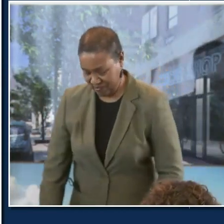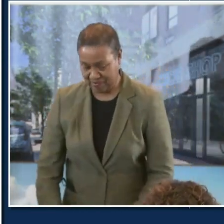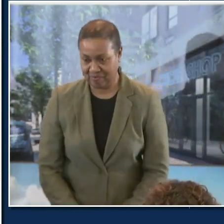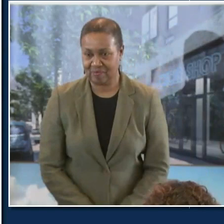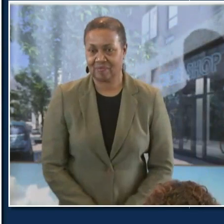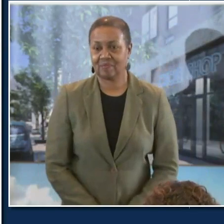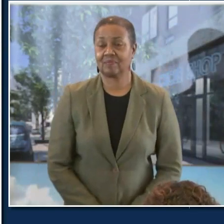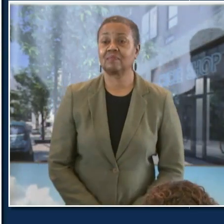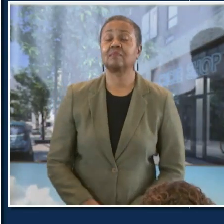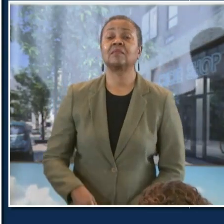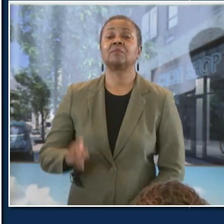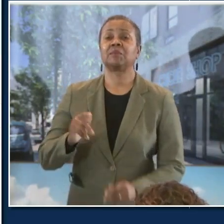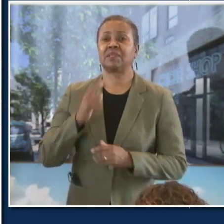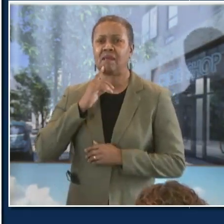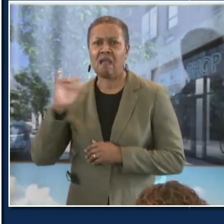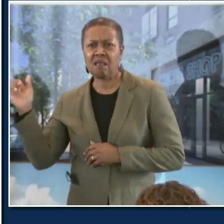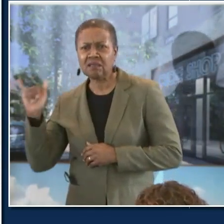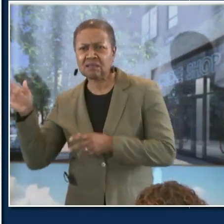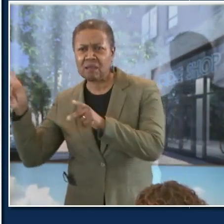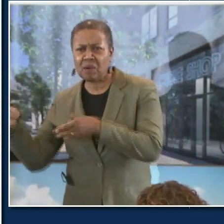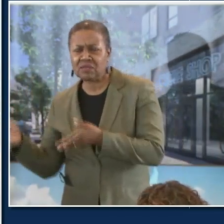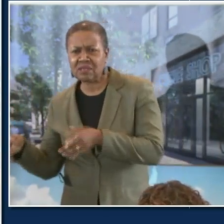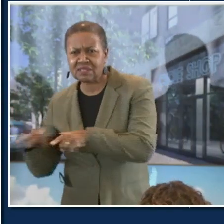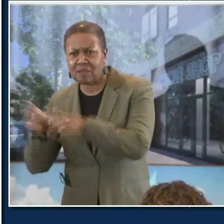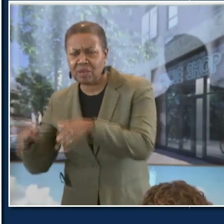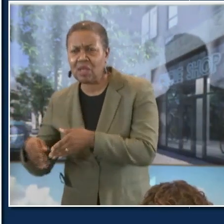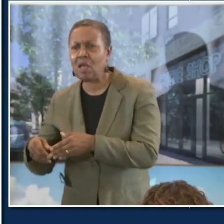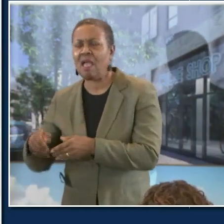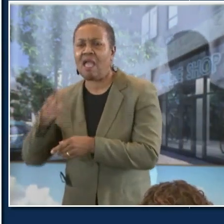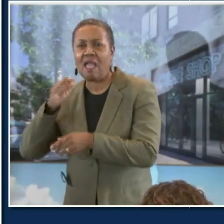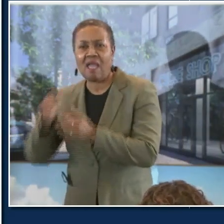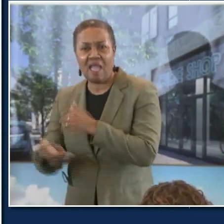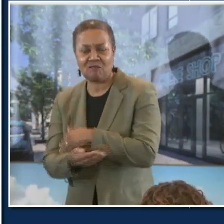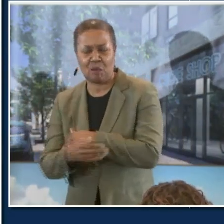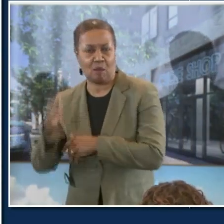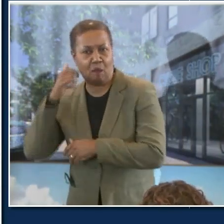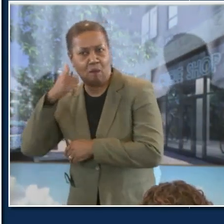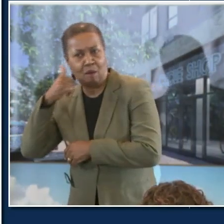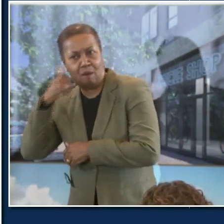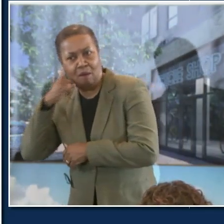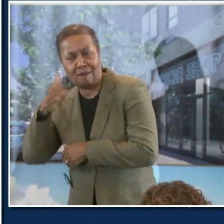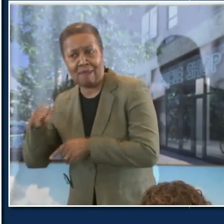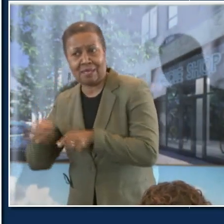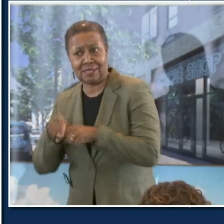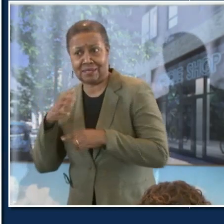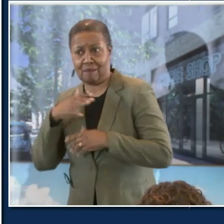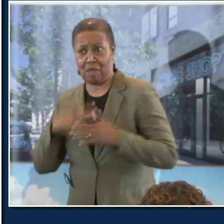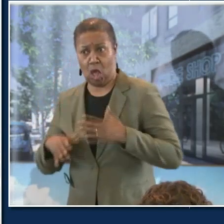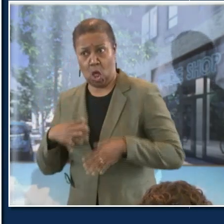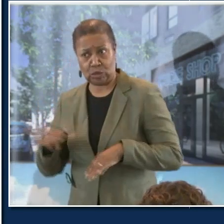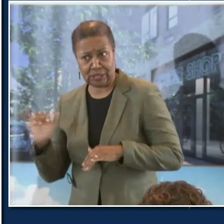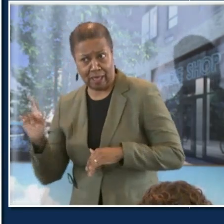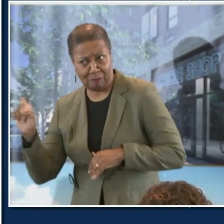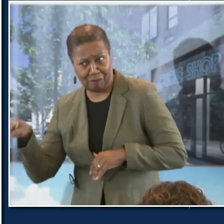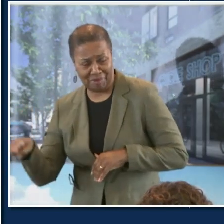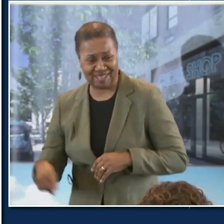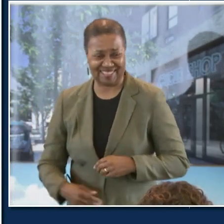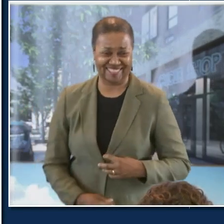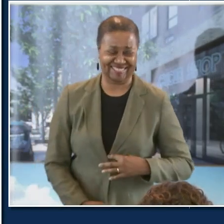And people always say, are they the same person? We call each other every morning to make sure that we're not wearing the same outfit.